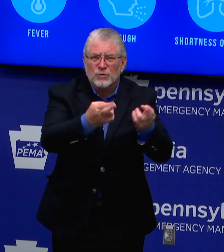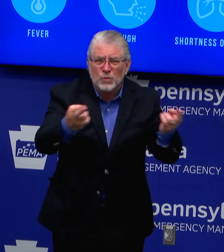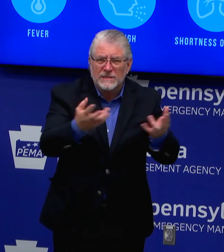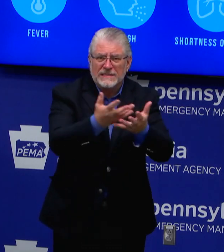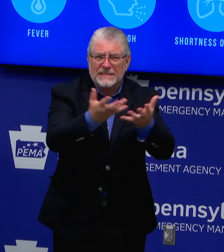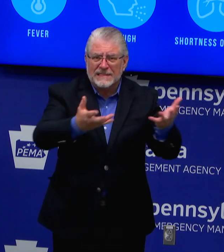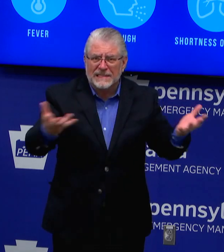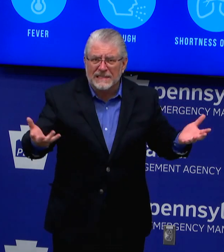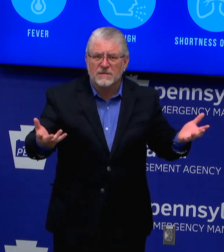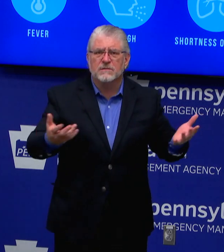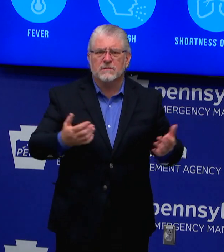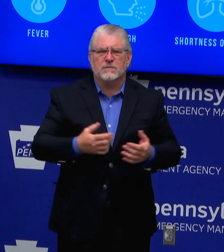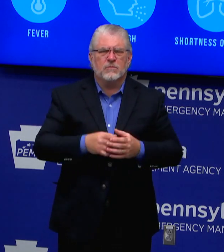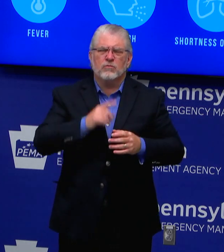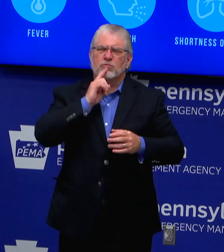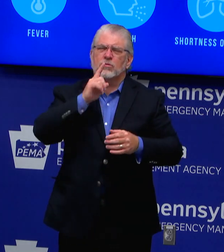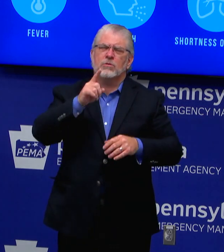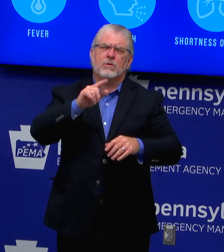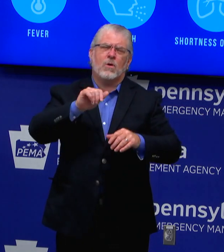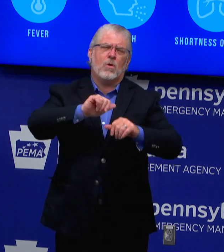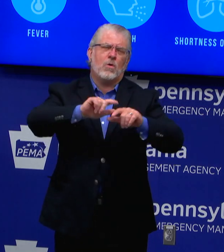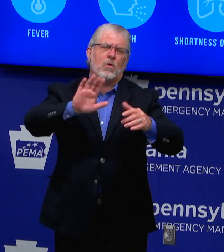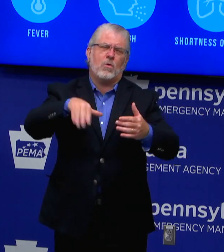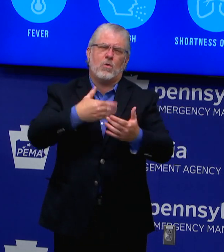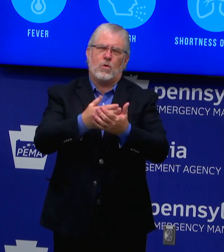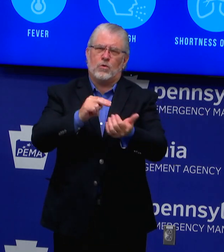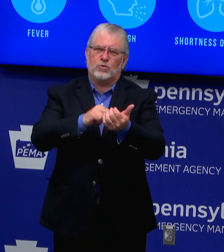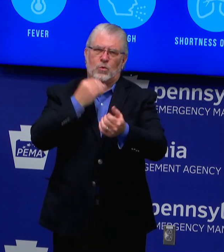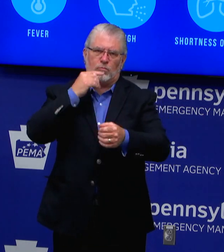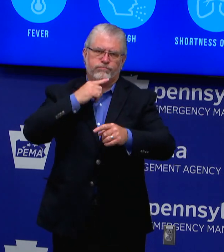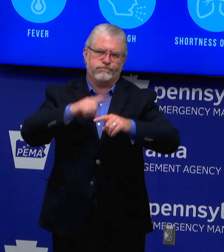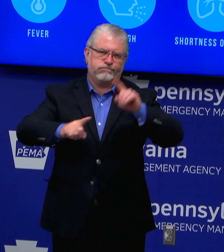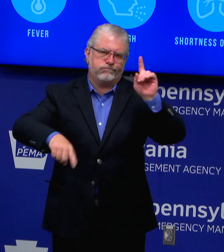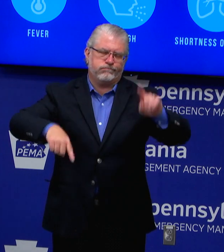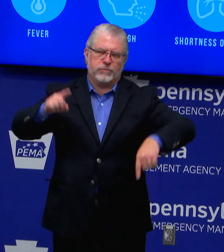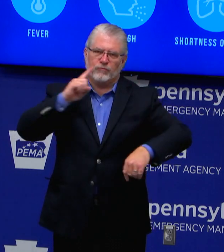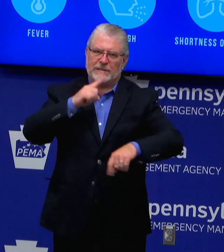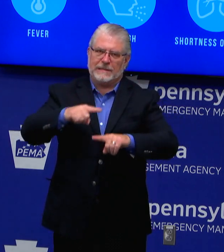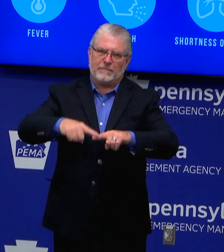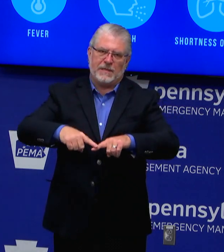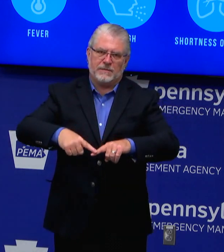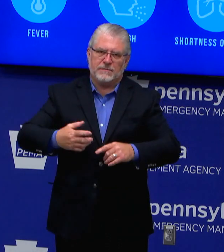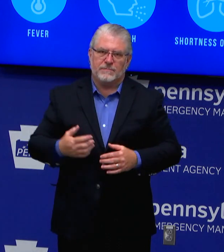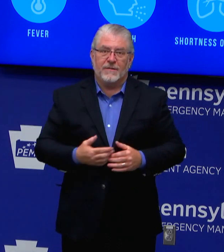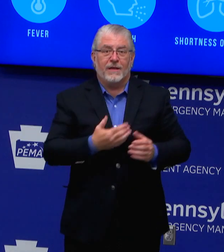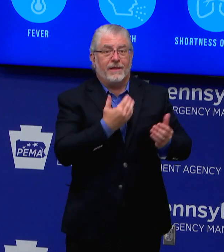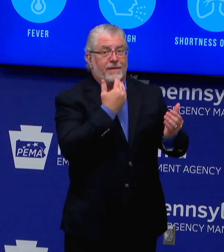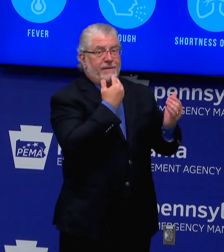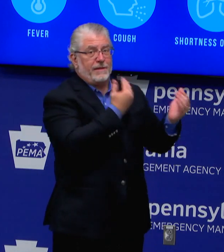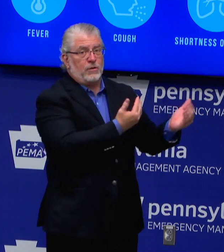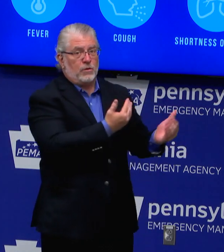to facility. Thank you. Our next questions are for Governor Wolf.